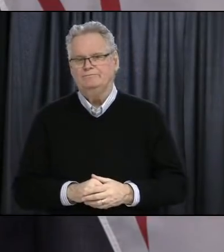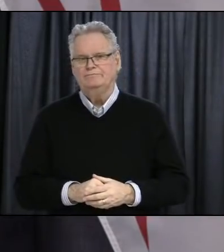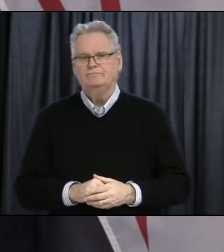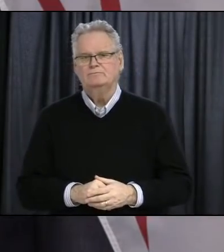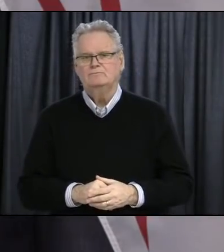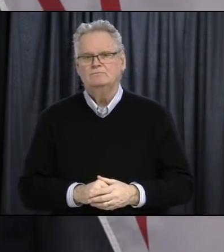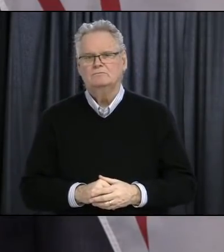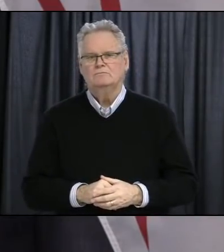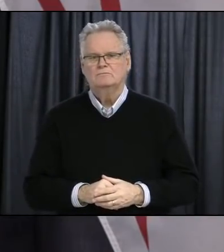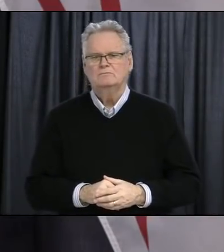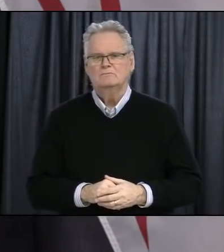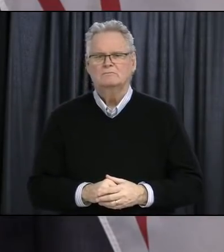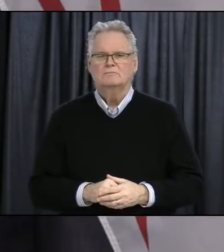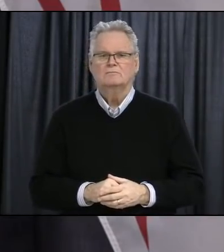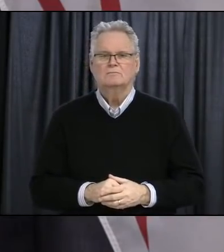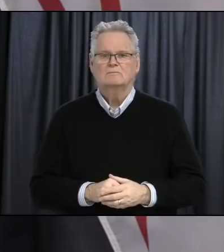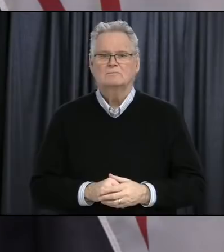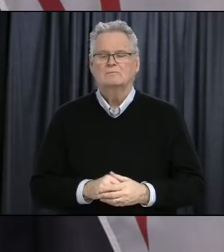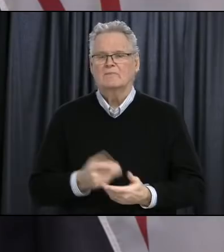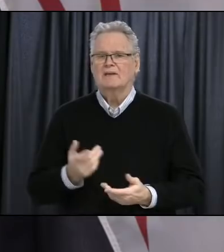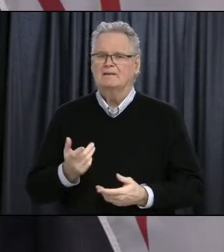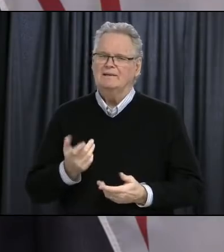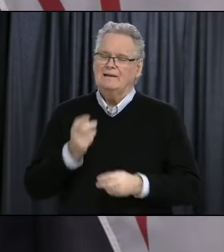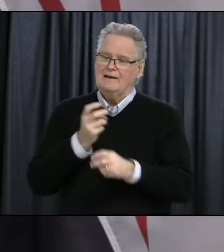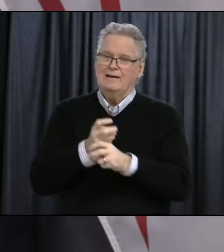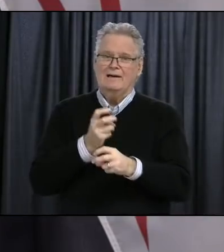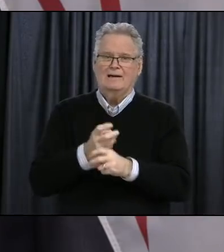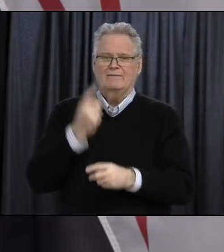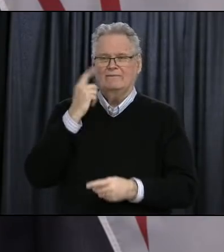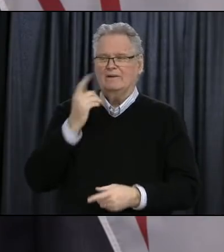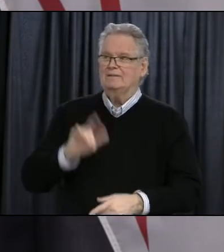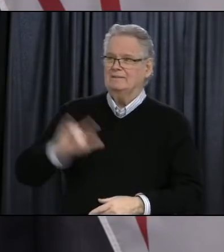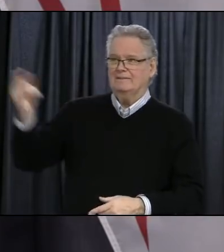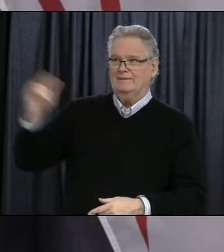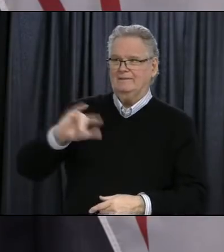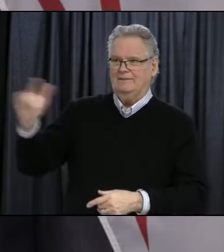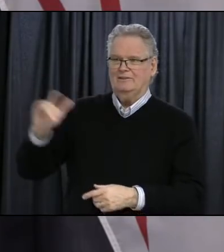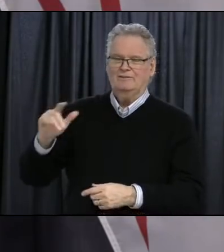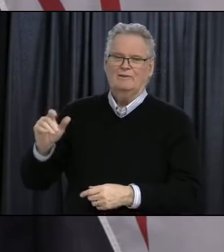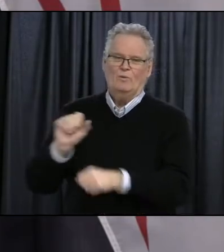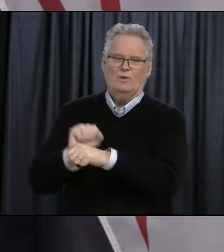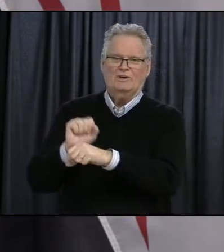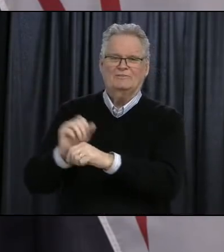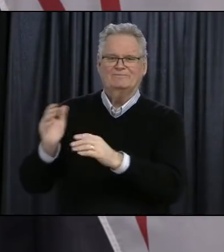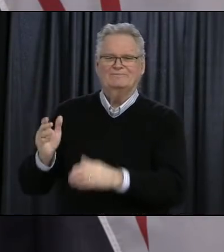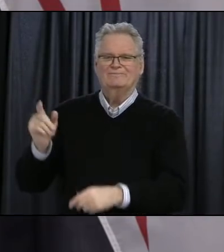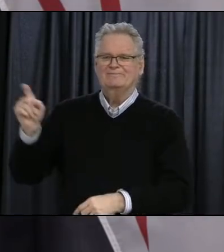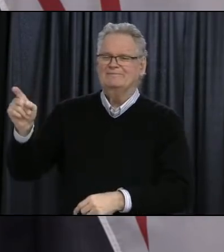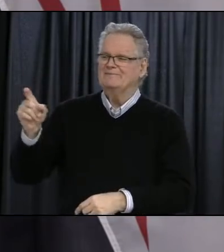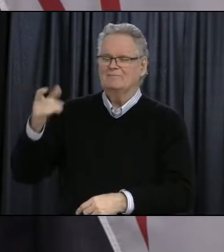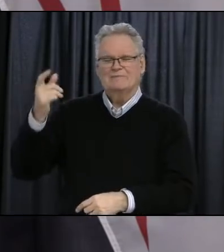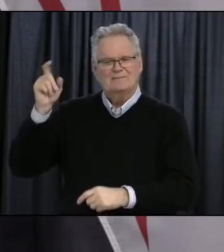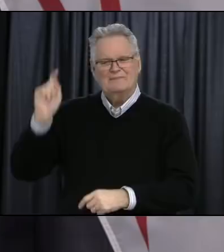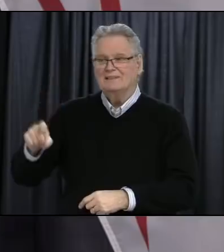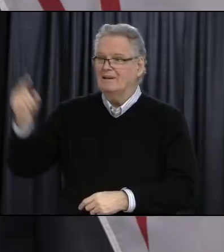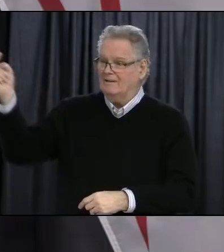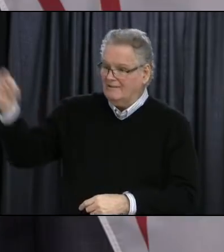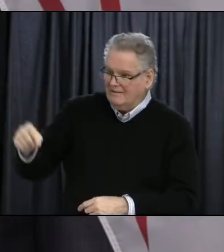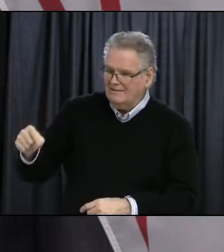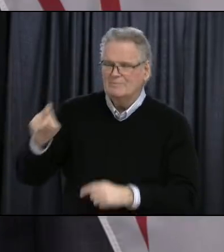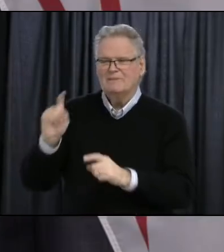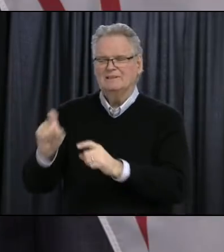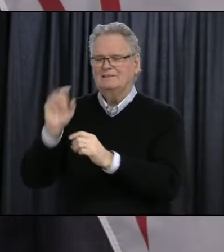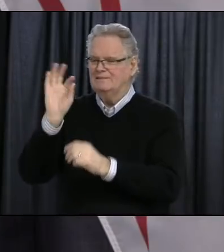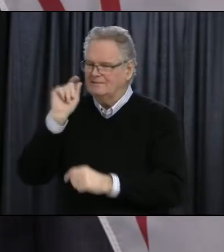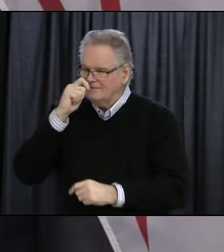testing when they arrived, and then the day 7 testing, of course. And then because they have this the modified